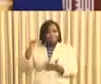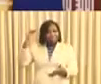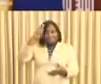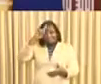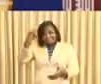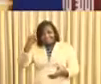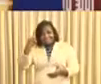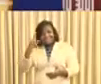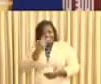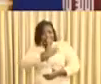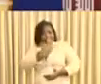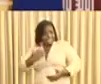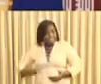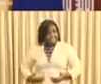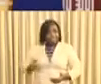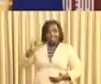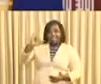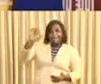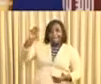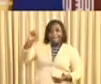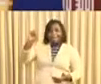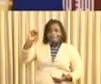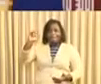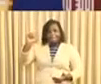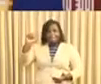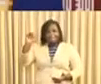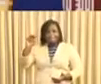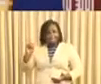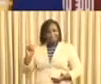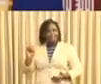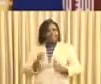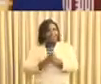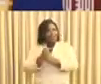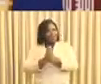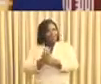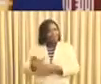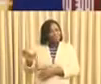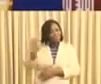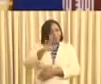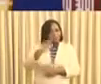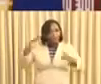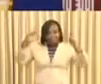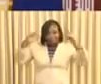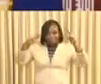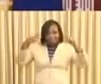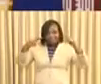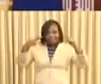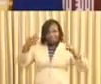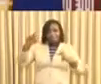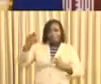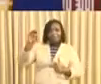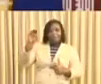Sharabutu. I wish all Muslims Ramadan Mubarak. In this